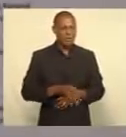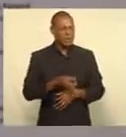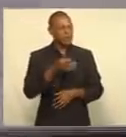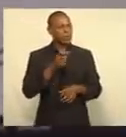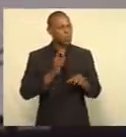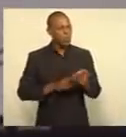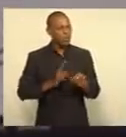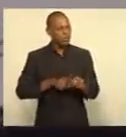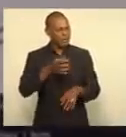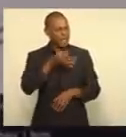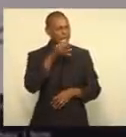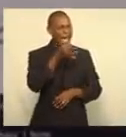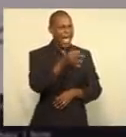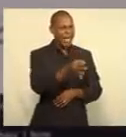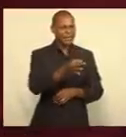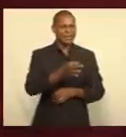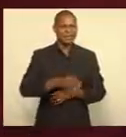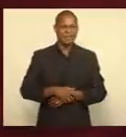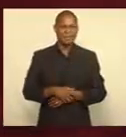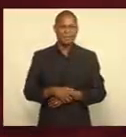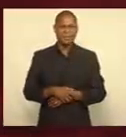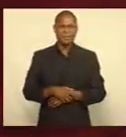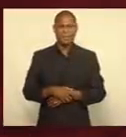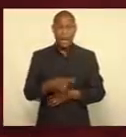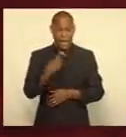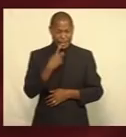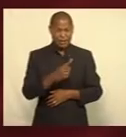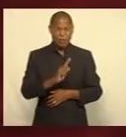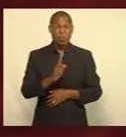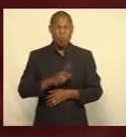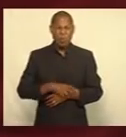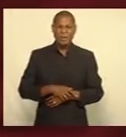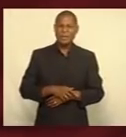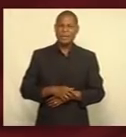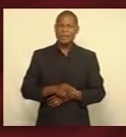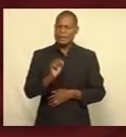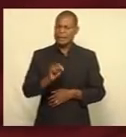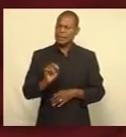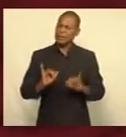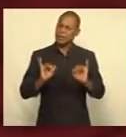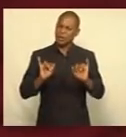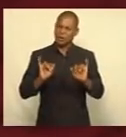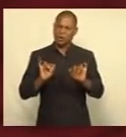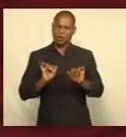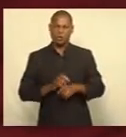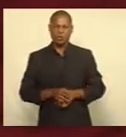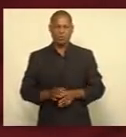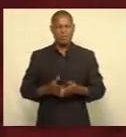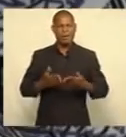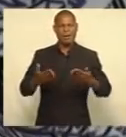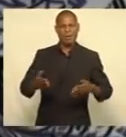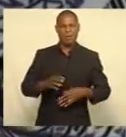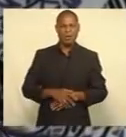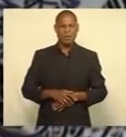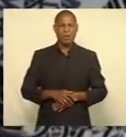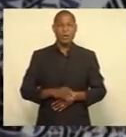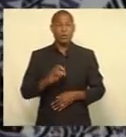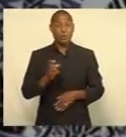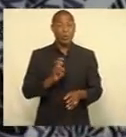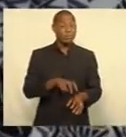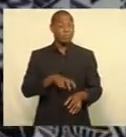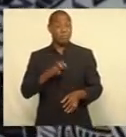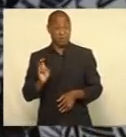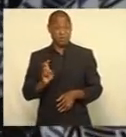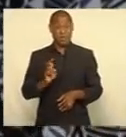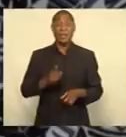newspaper editor-in-chief Fred Wesley, saying it's an editorial issue. Fred Wesley says the headline was taken off Dr. Fong's comments,